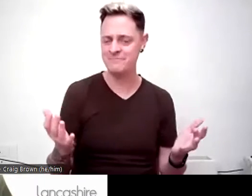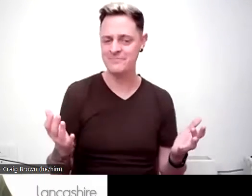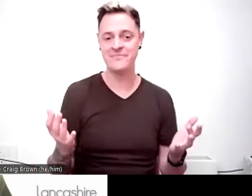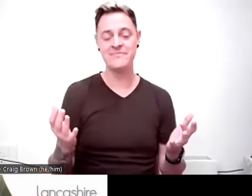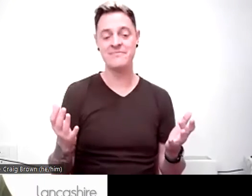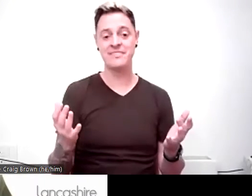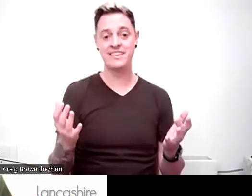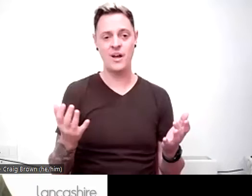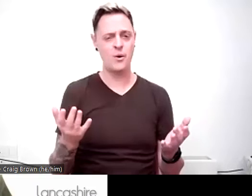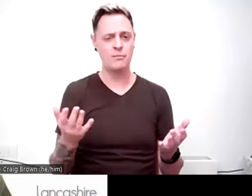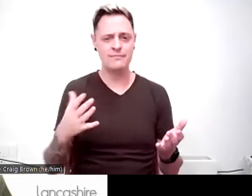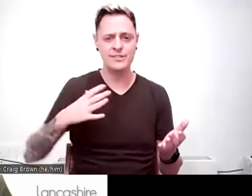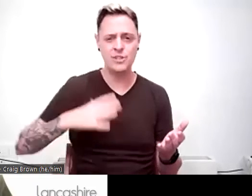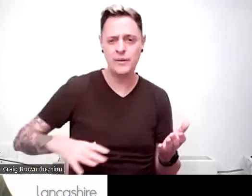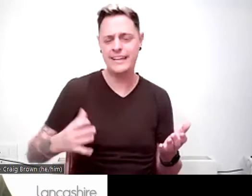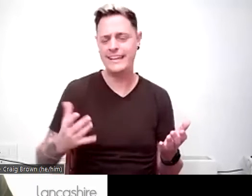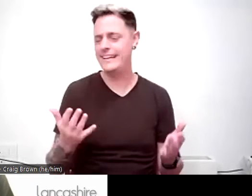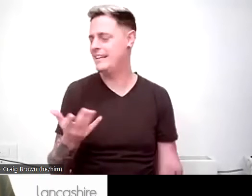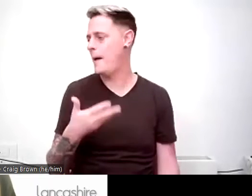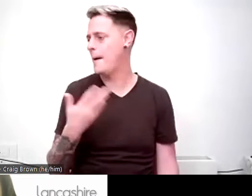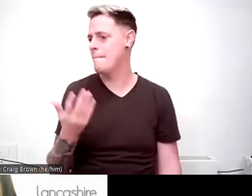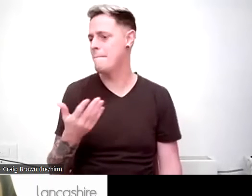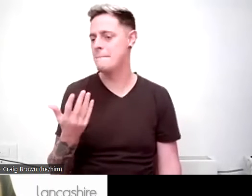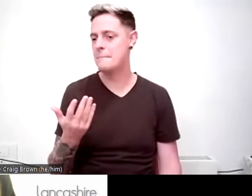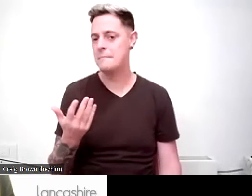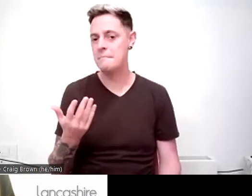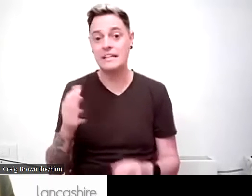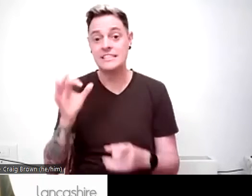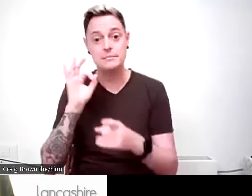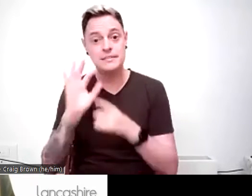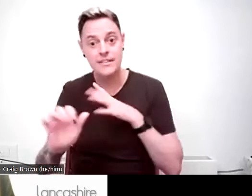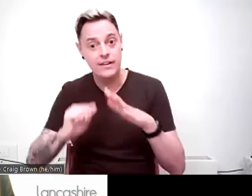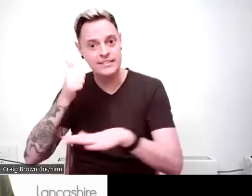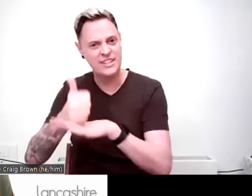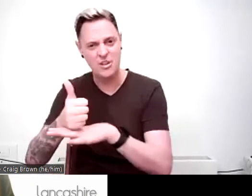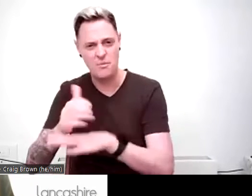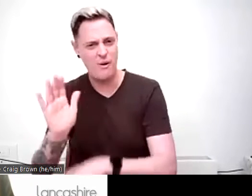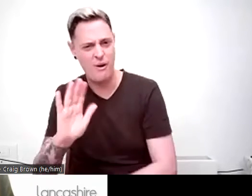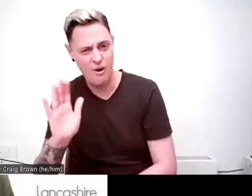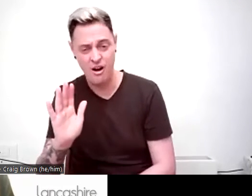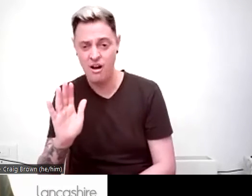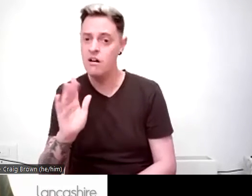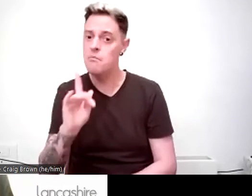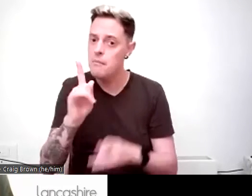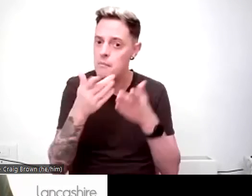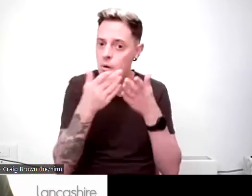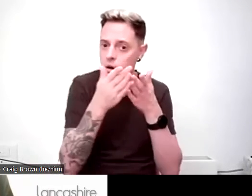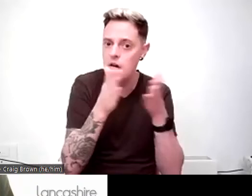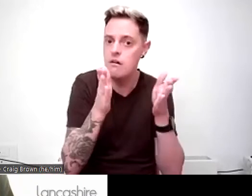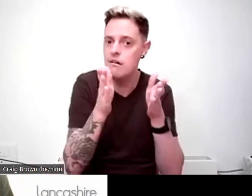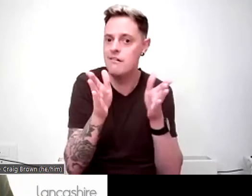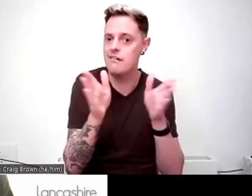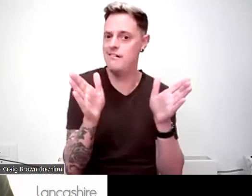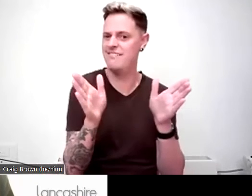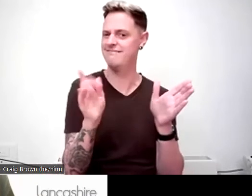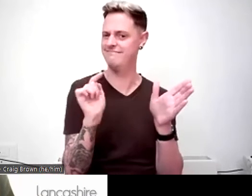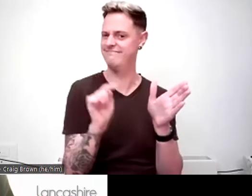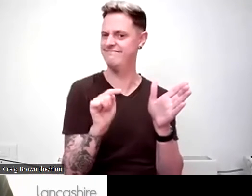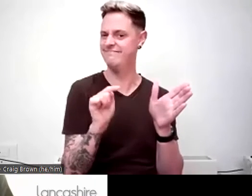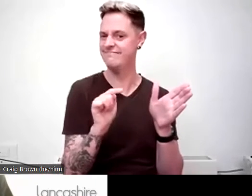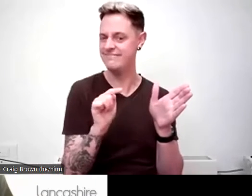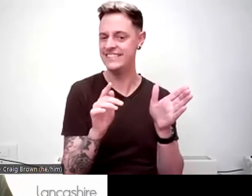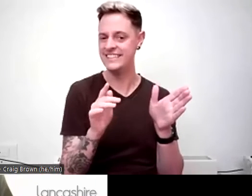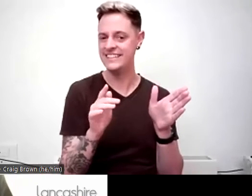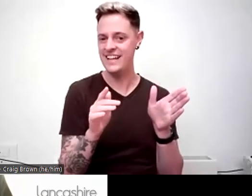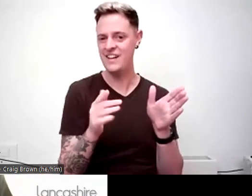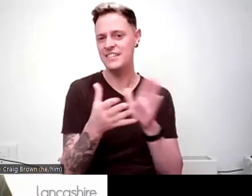to be anything like extravagant or specific, but I think sometimes, kind of like what we mentioned in